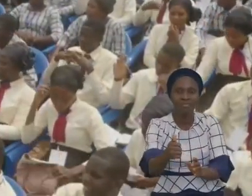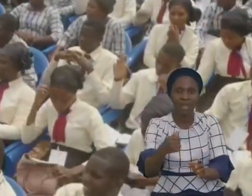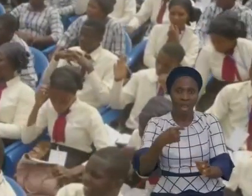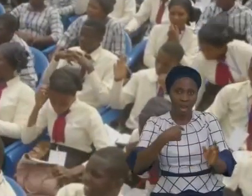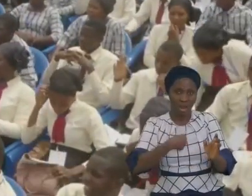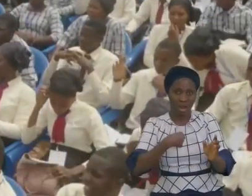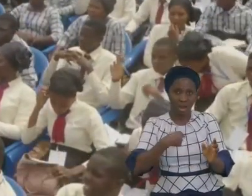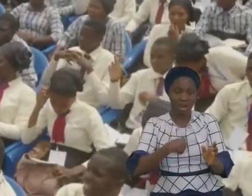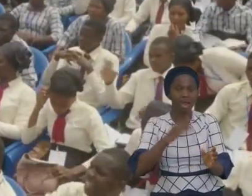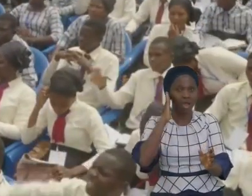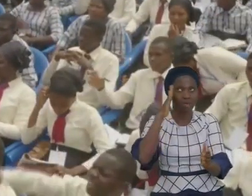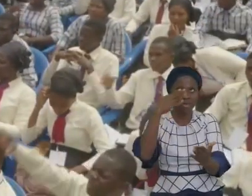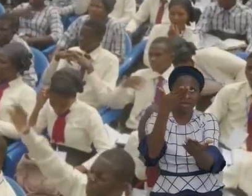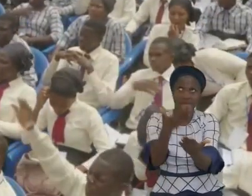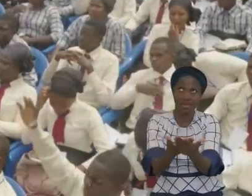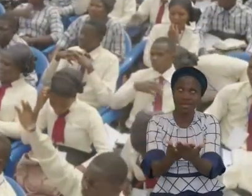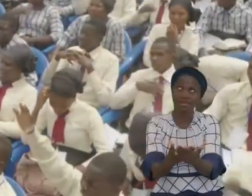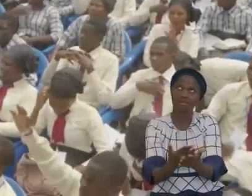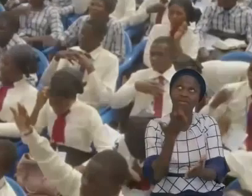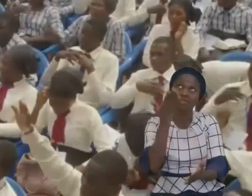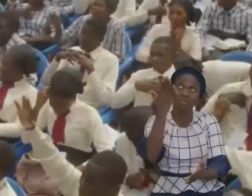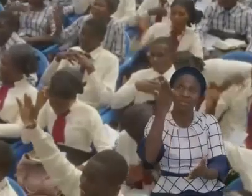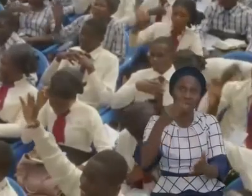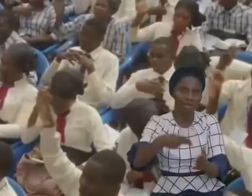Say that for yourself.